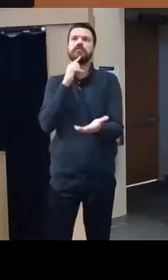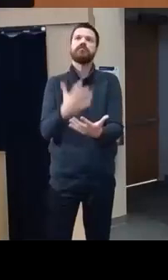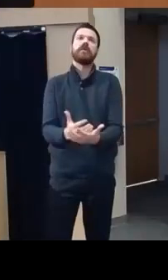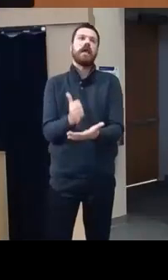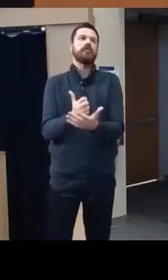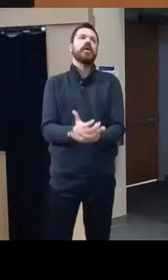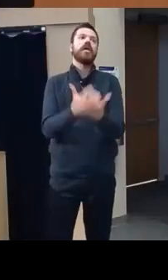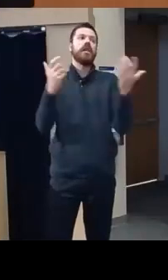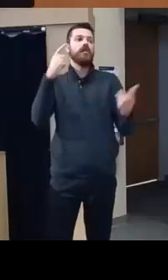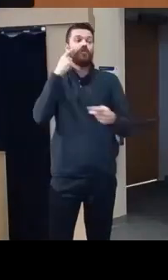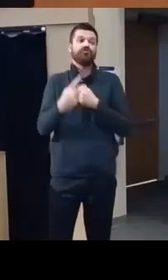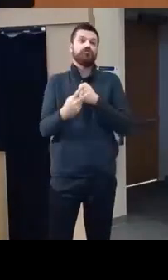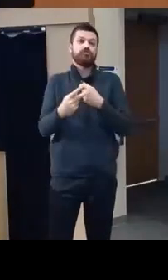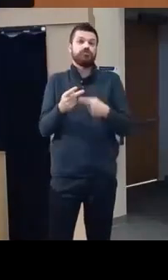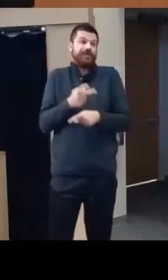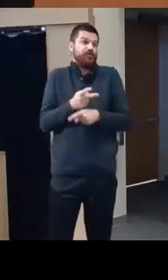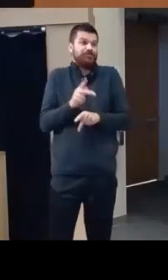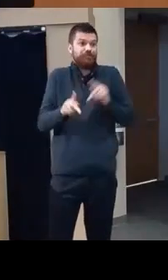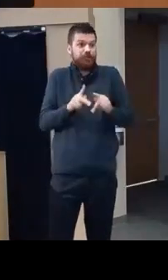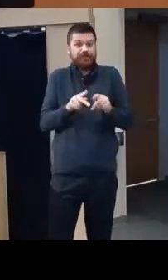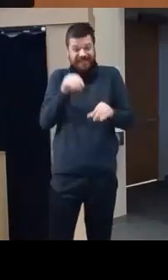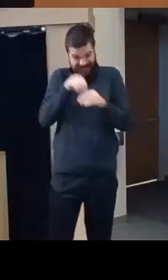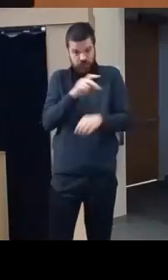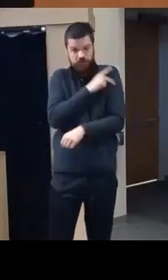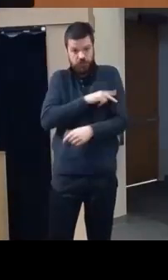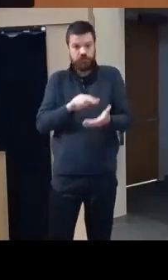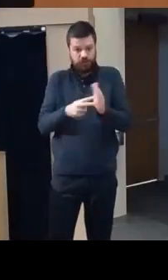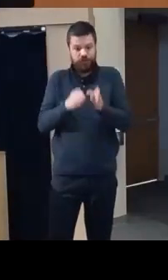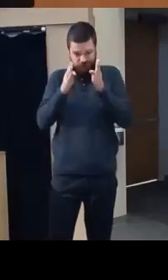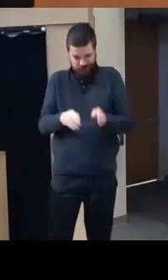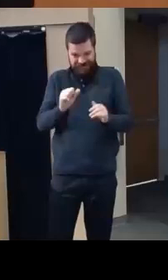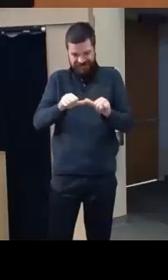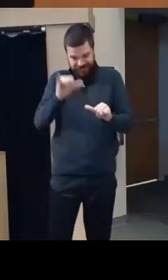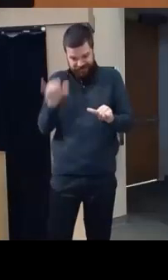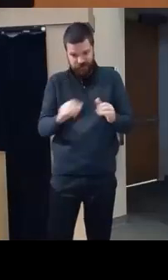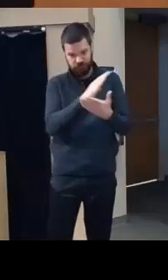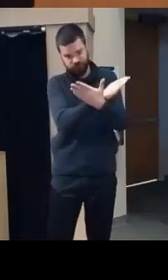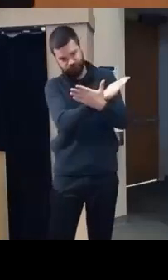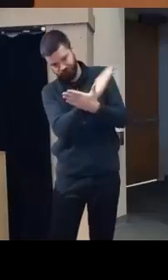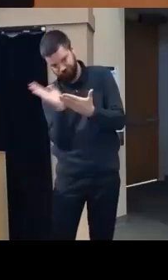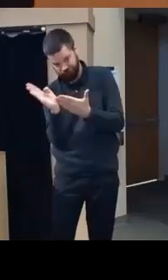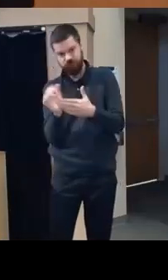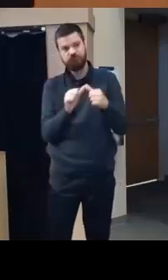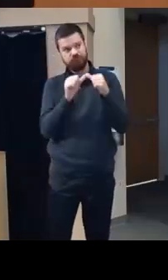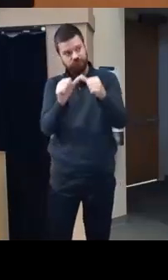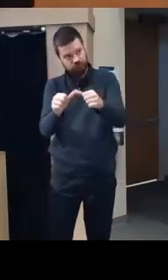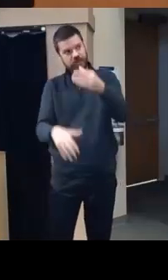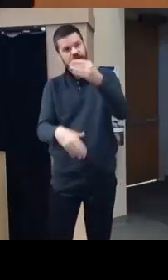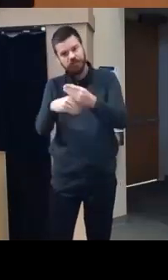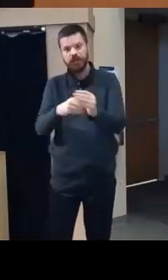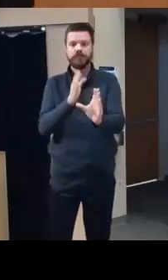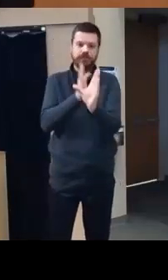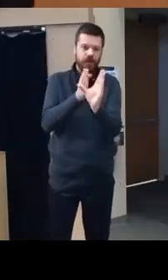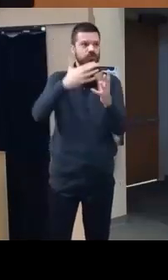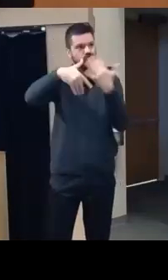for retention for individuals in inpatient treatment, making sure that they're able to stay the duration of that treatment to receive the additional psychosocial and